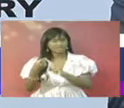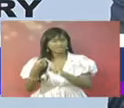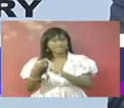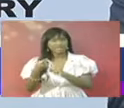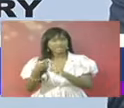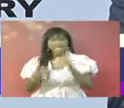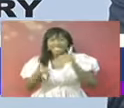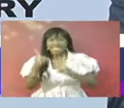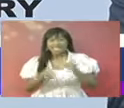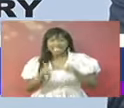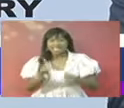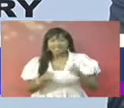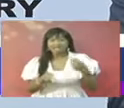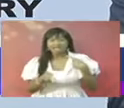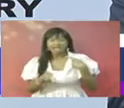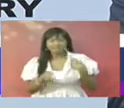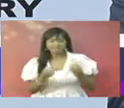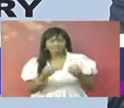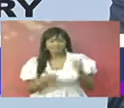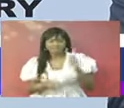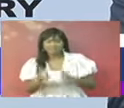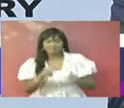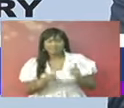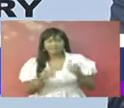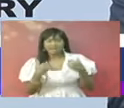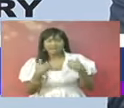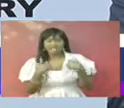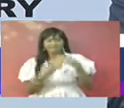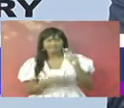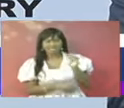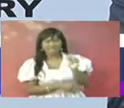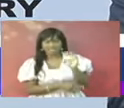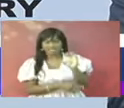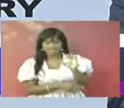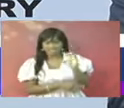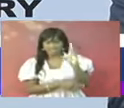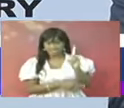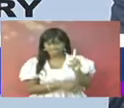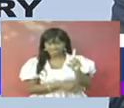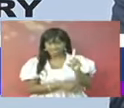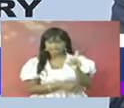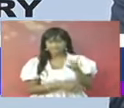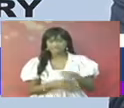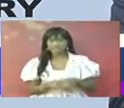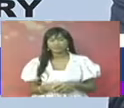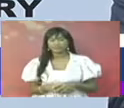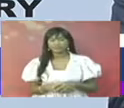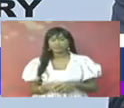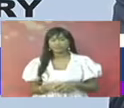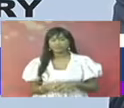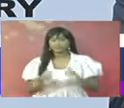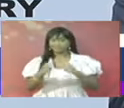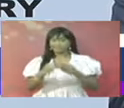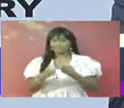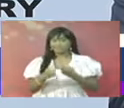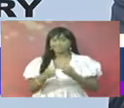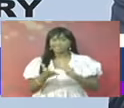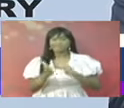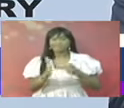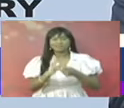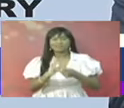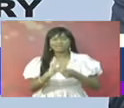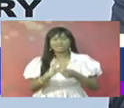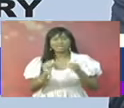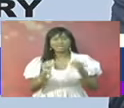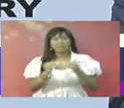have a population that has a higher degree of comorbidities as it starts, there's a higher proportion or